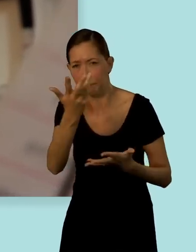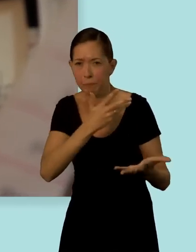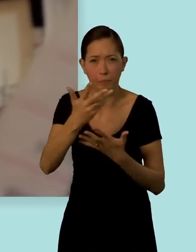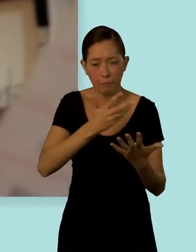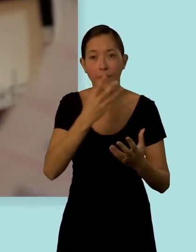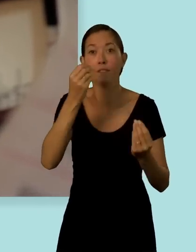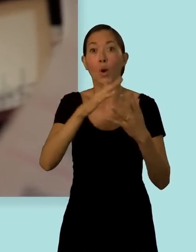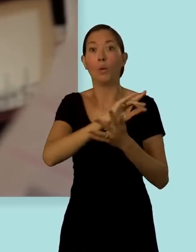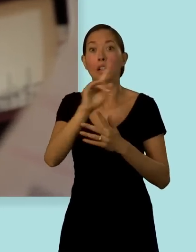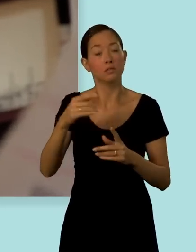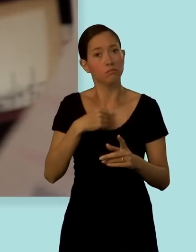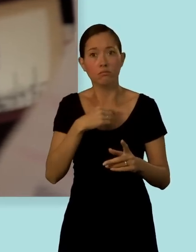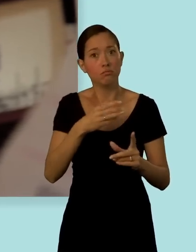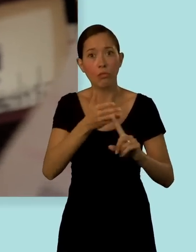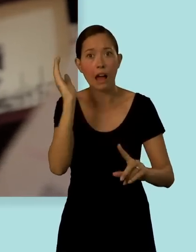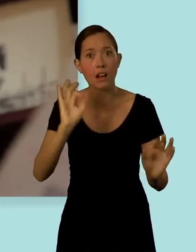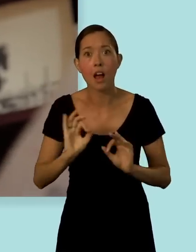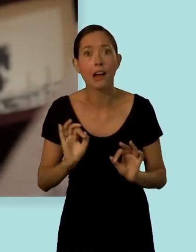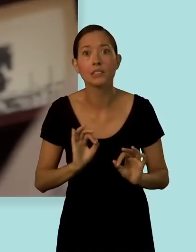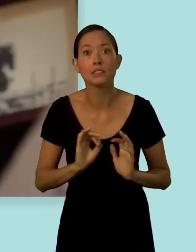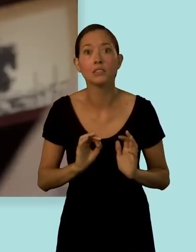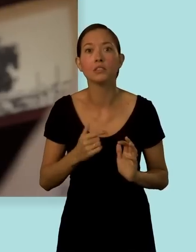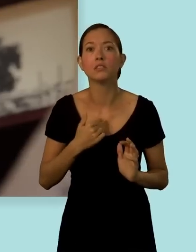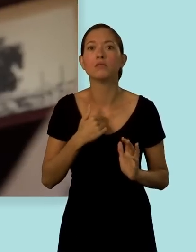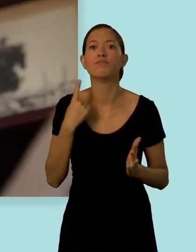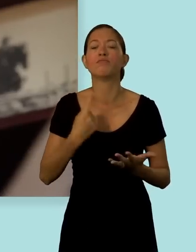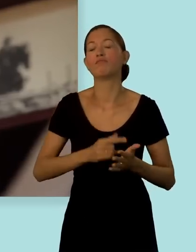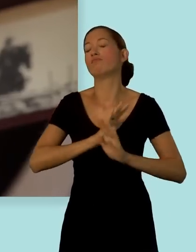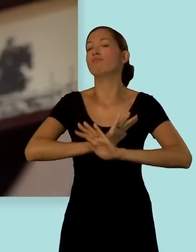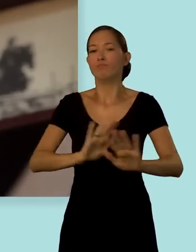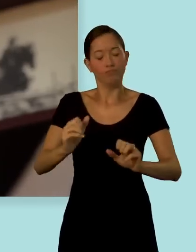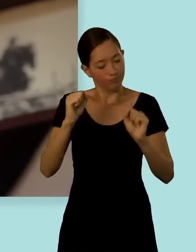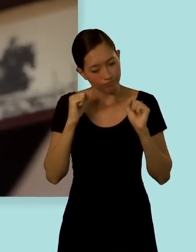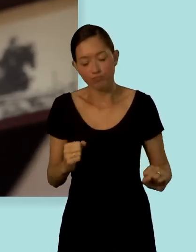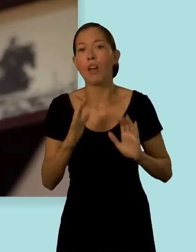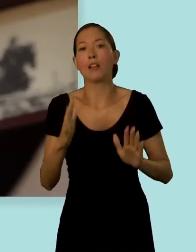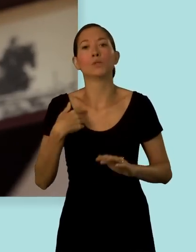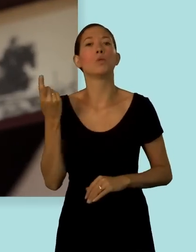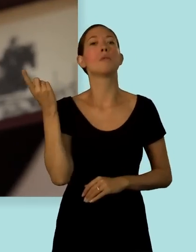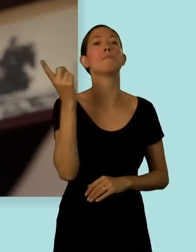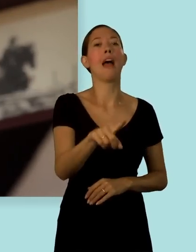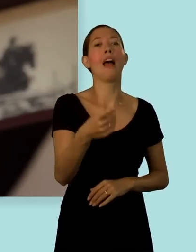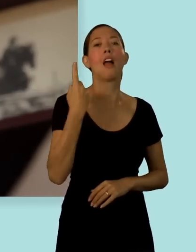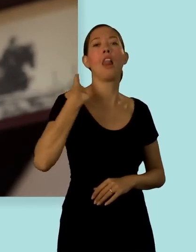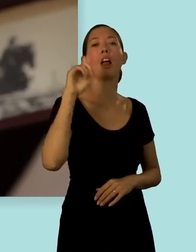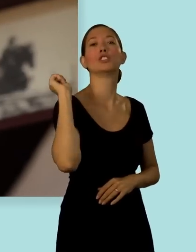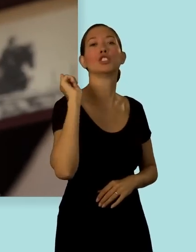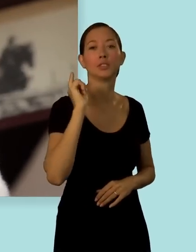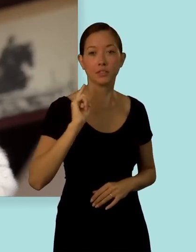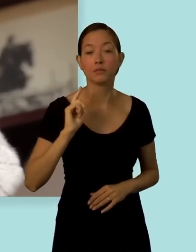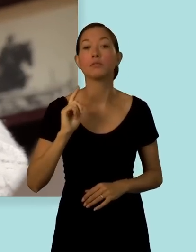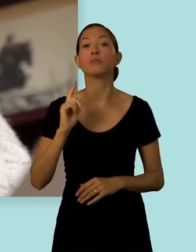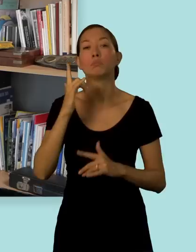having an intense conversation with them and then not recognising them just a couple of weeks later. That was what finally prompted me to go back last